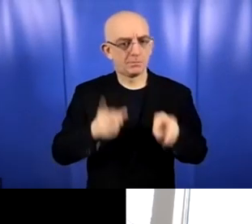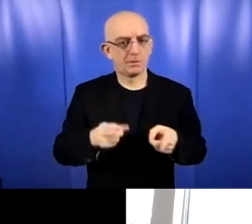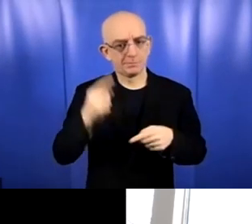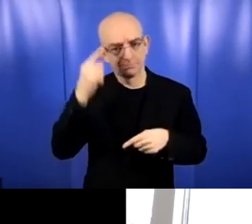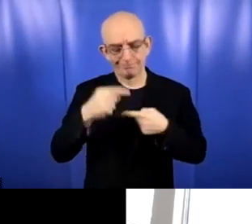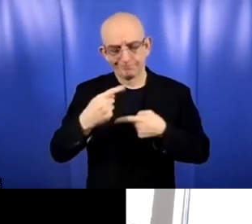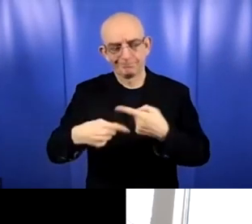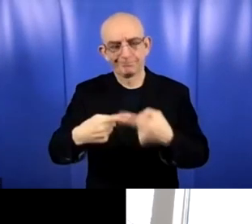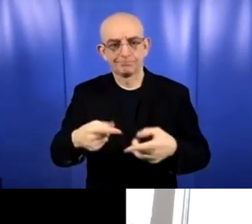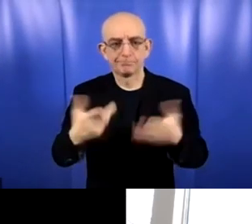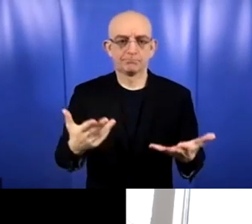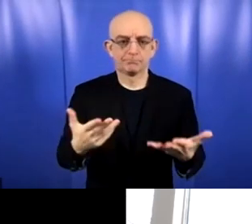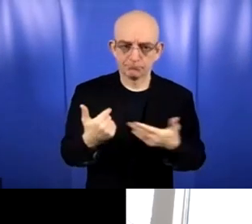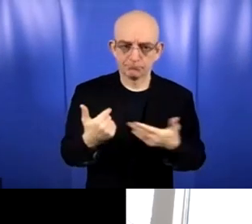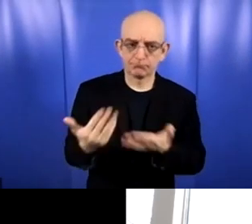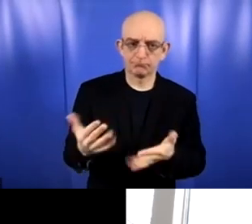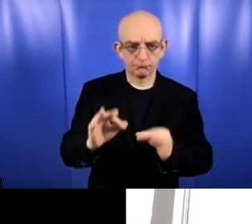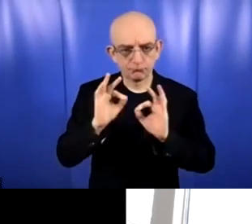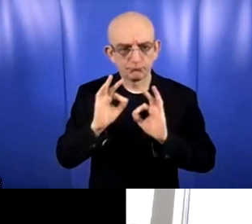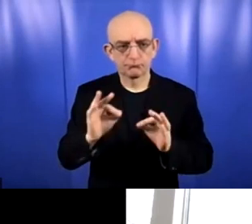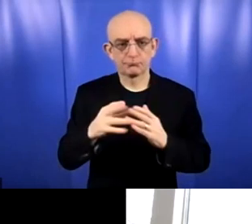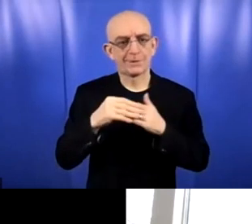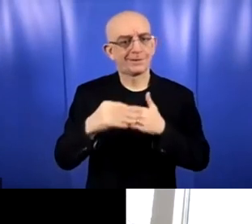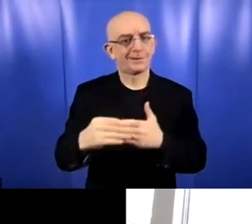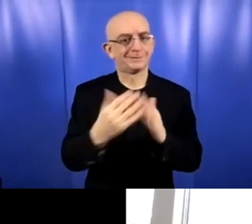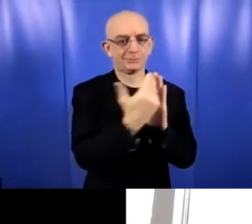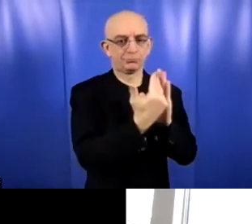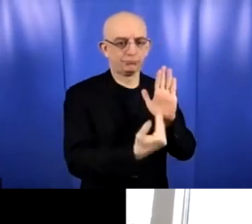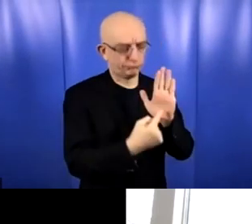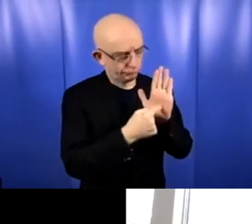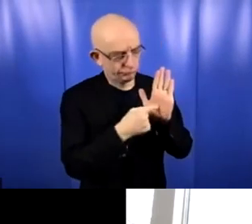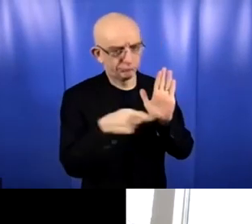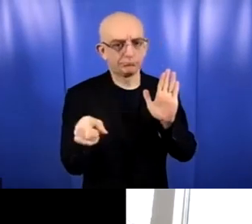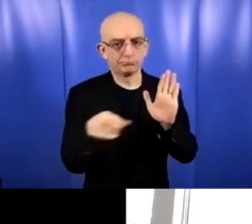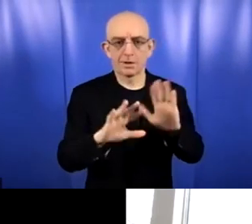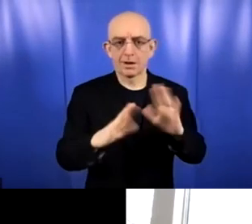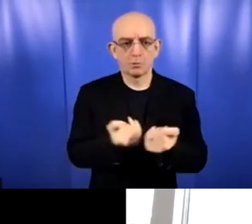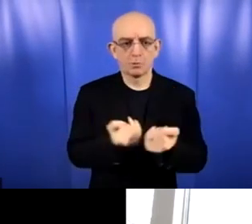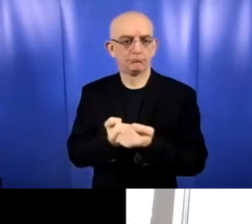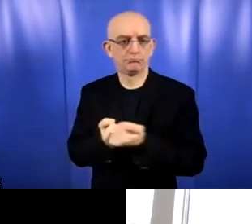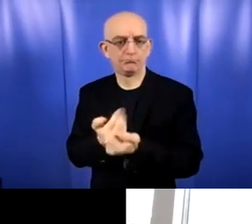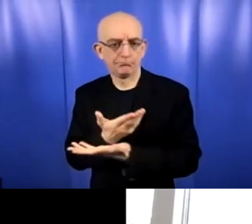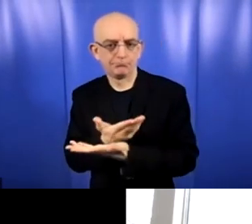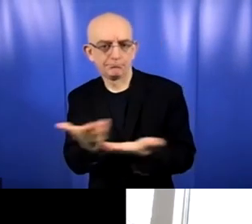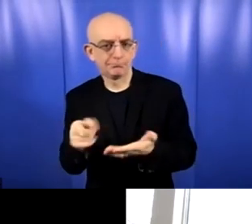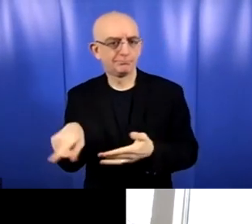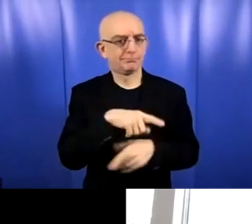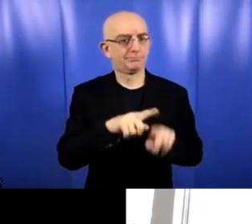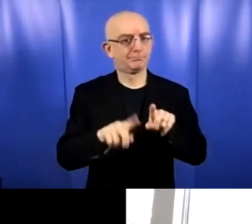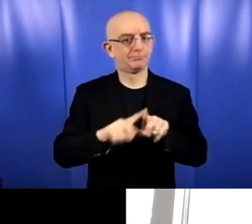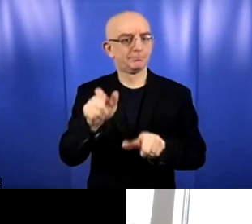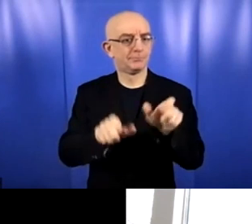the development, dissemination, and discussion of the best independent scholarship that academia has to offer in relevant